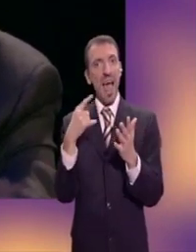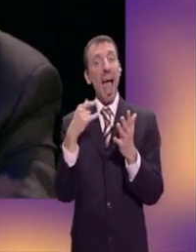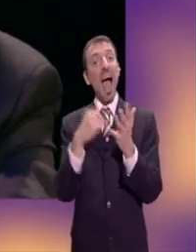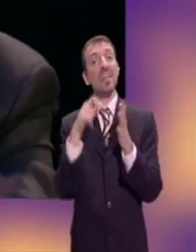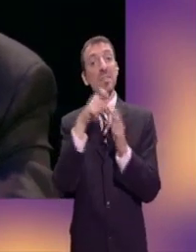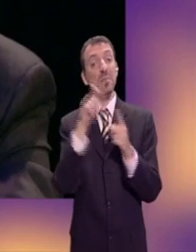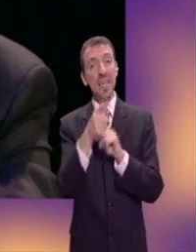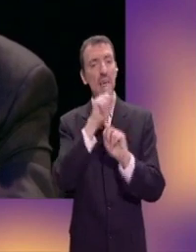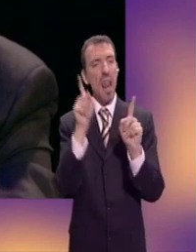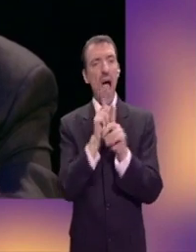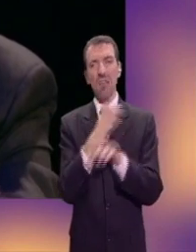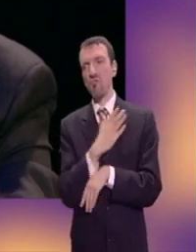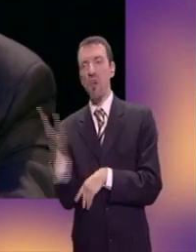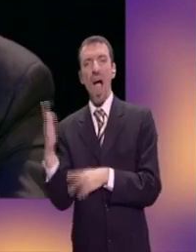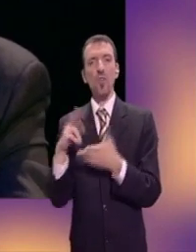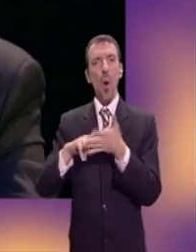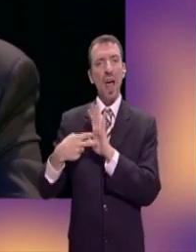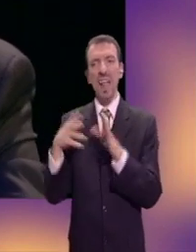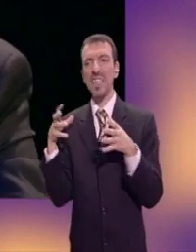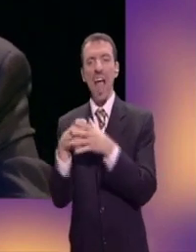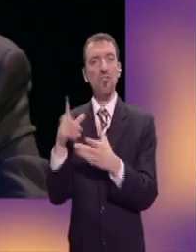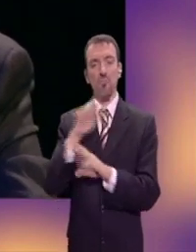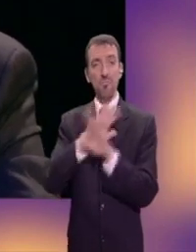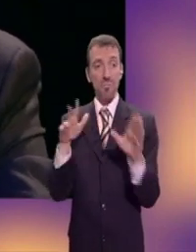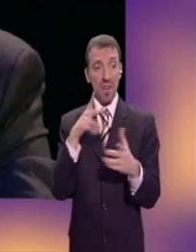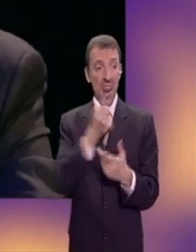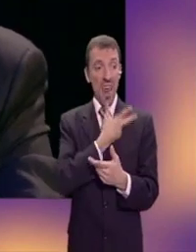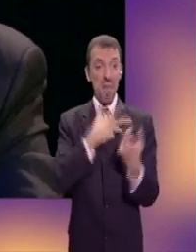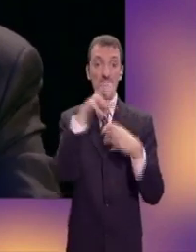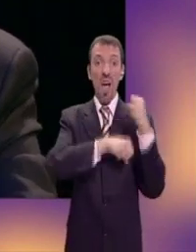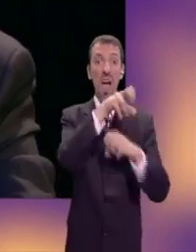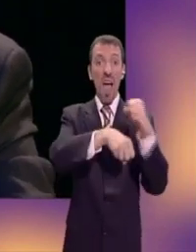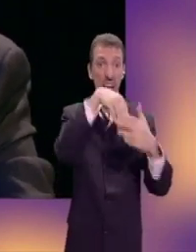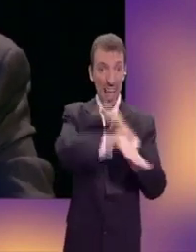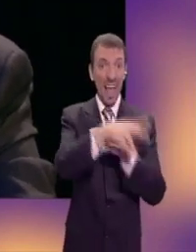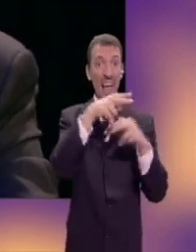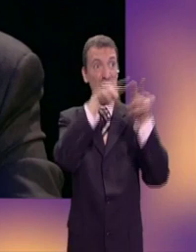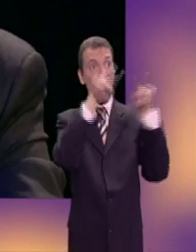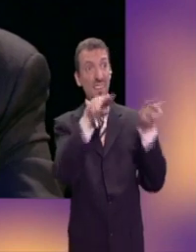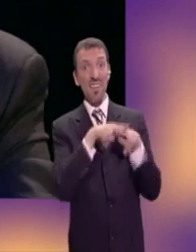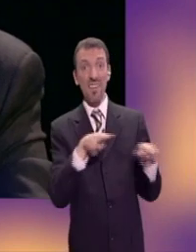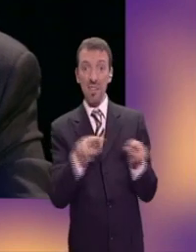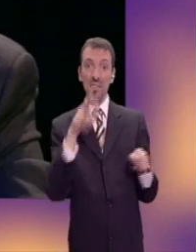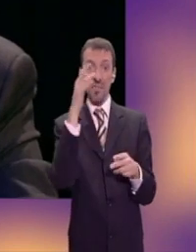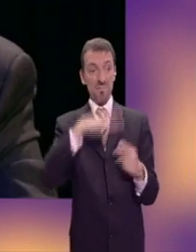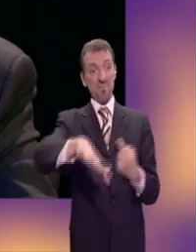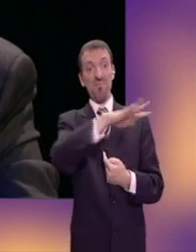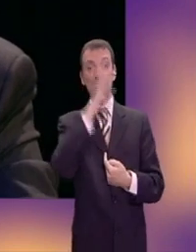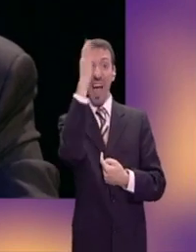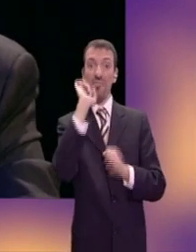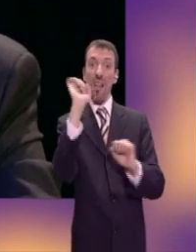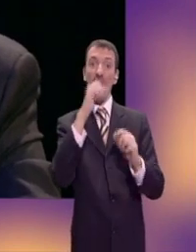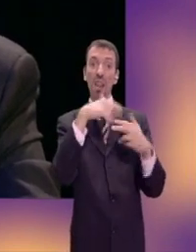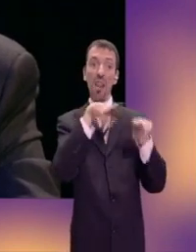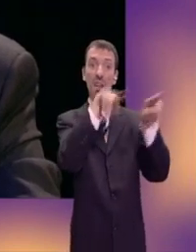as some right-wing organisation. It was taking heartland Labour votes in Council Estates. Now, that meant the Labour Party had to